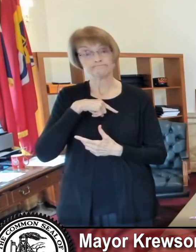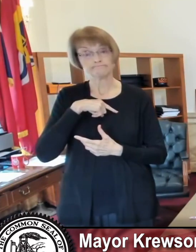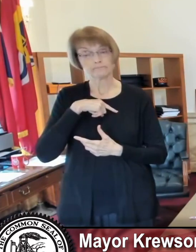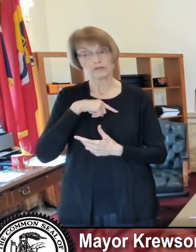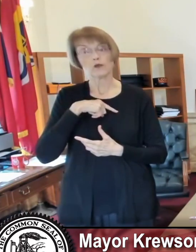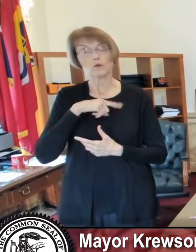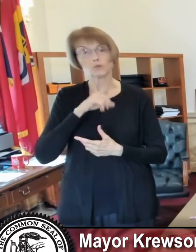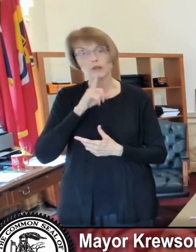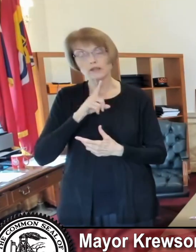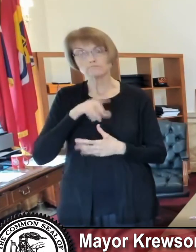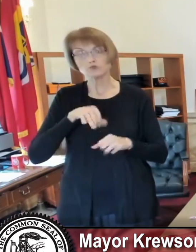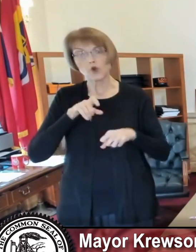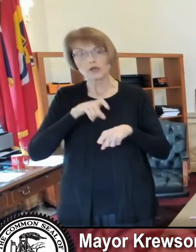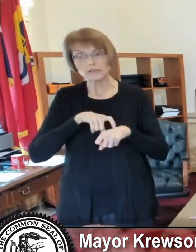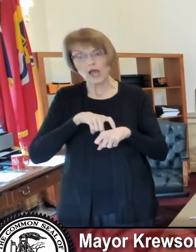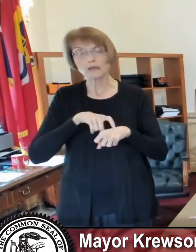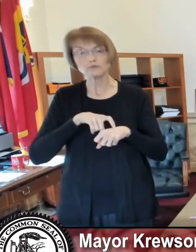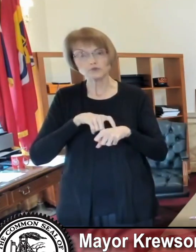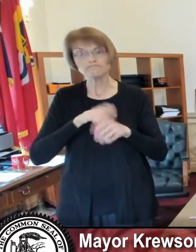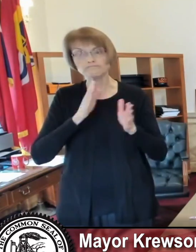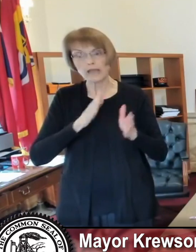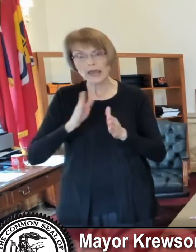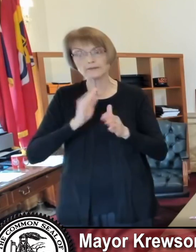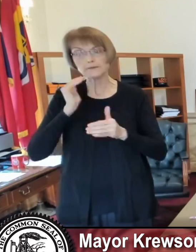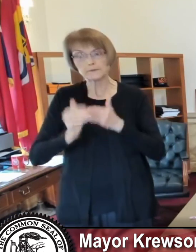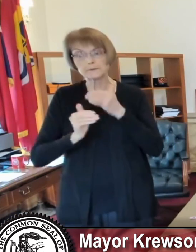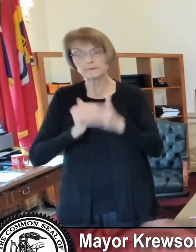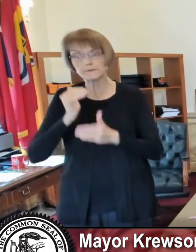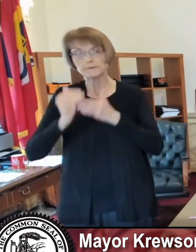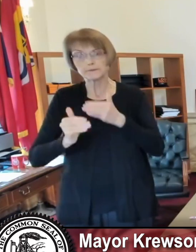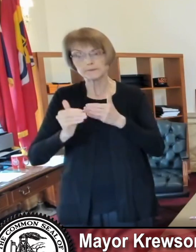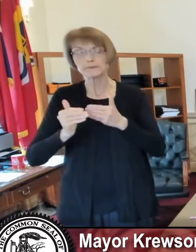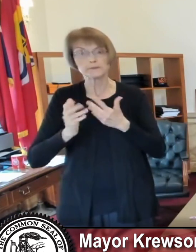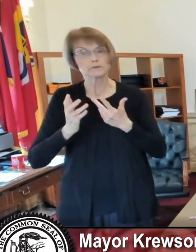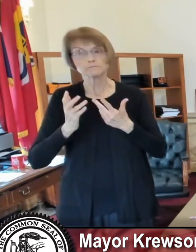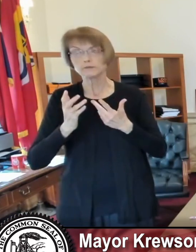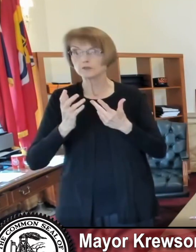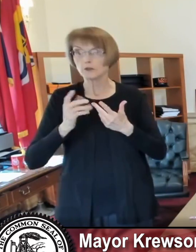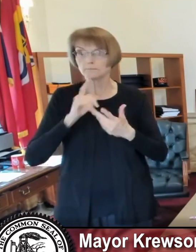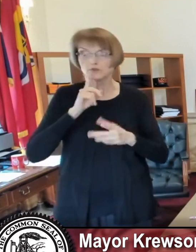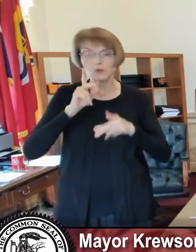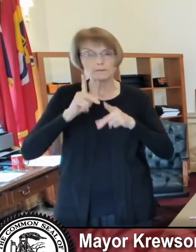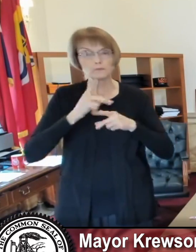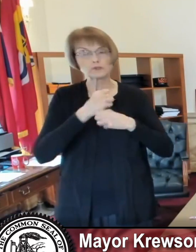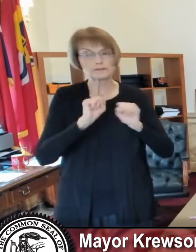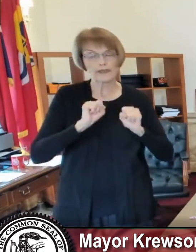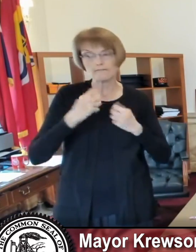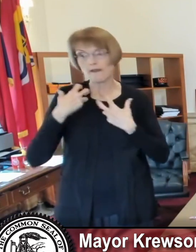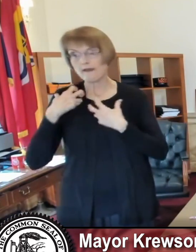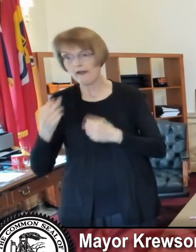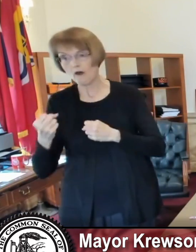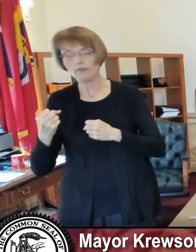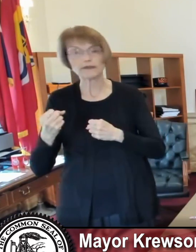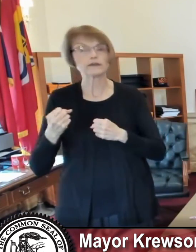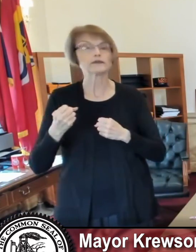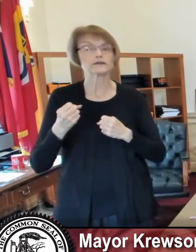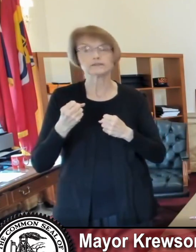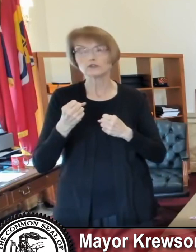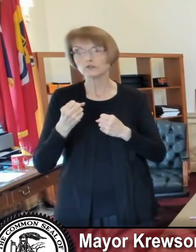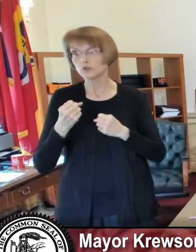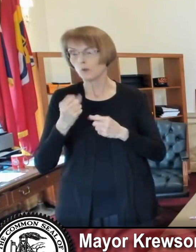deliberately to keep people safe and to keep people healthy, and also try to keep as many people employed as